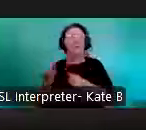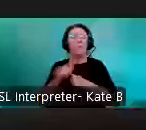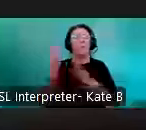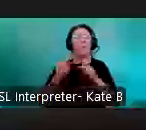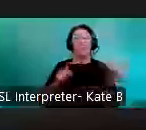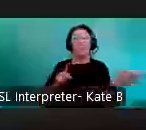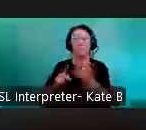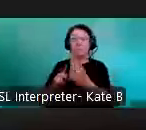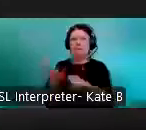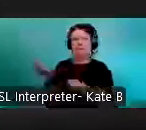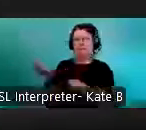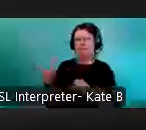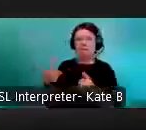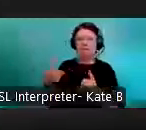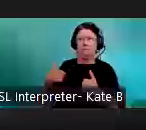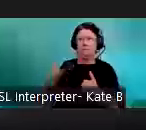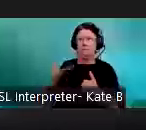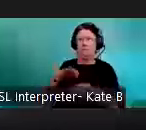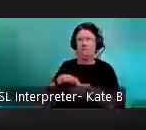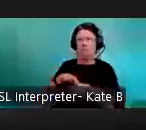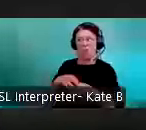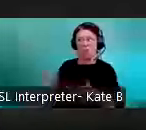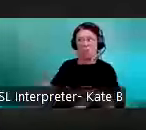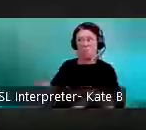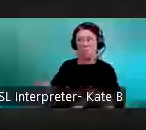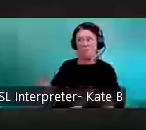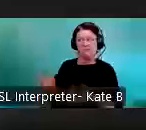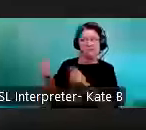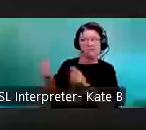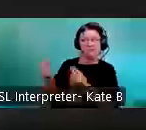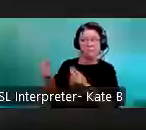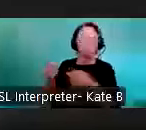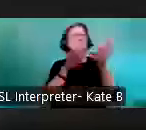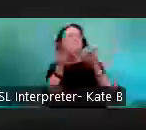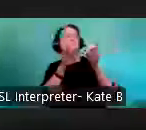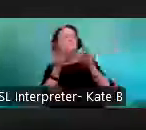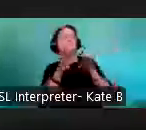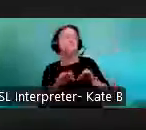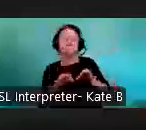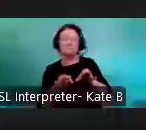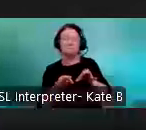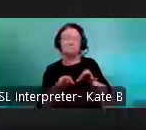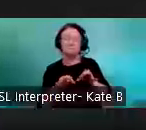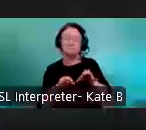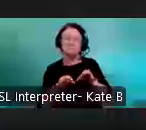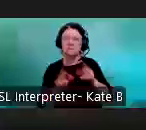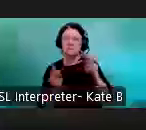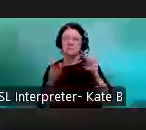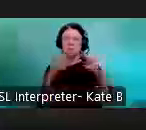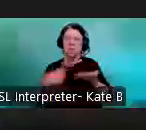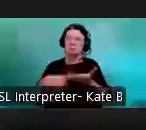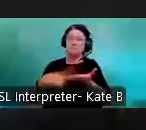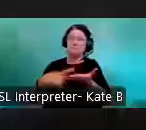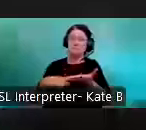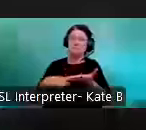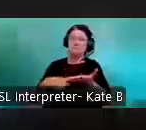they know, hey, I don't know anything about registering to vote. Where do I even get started? And, people want to talk about voting, but they